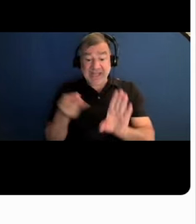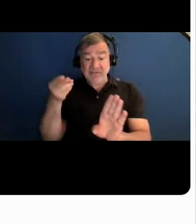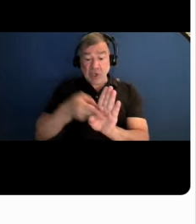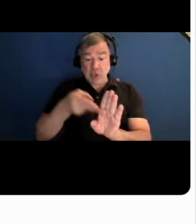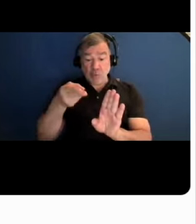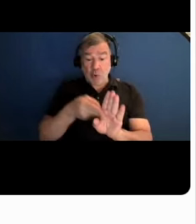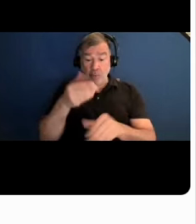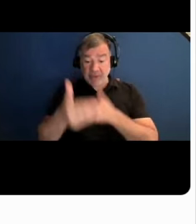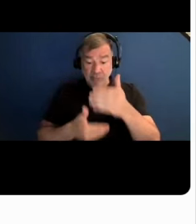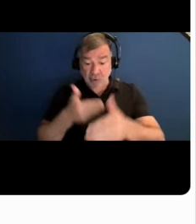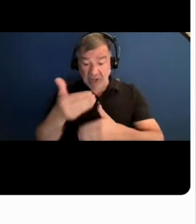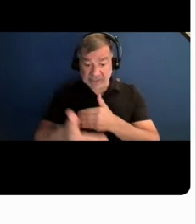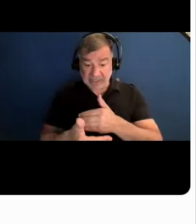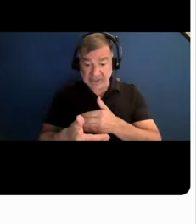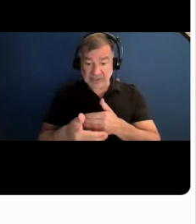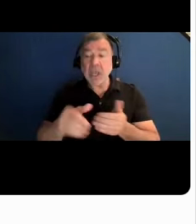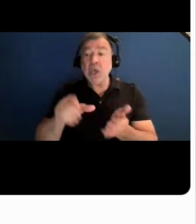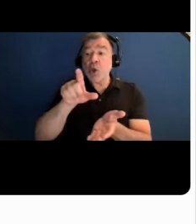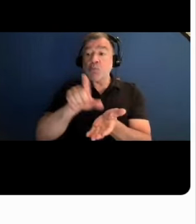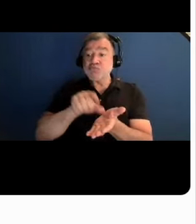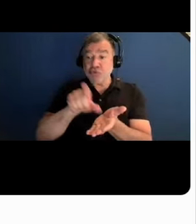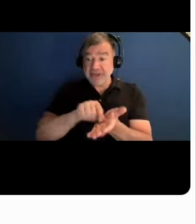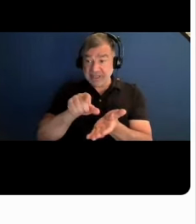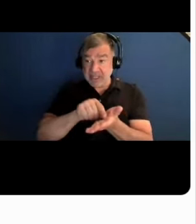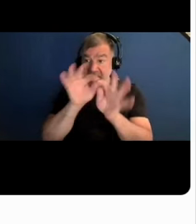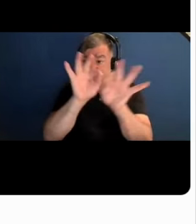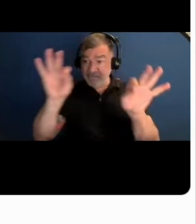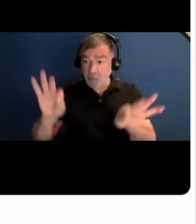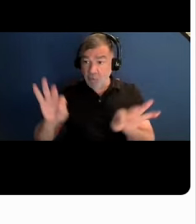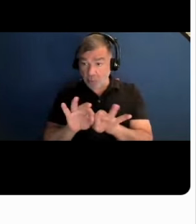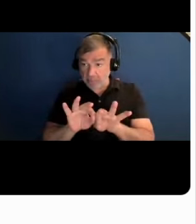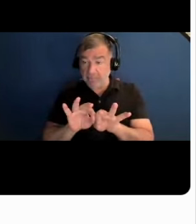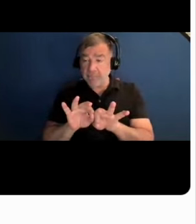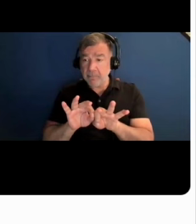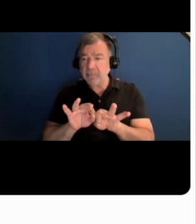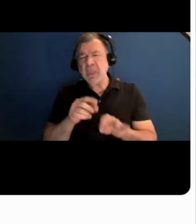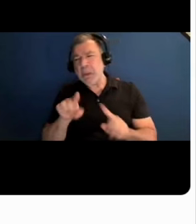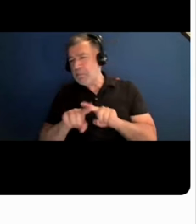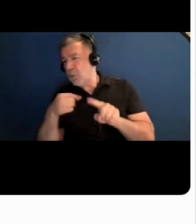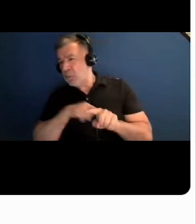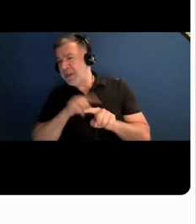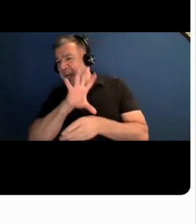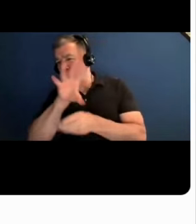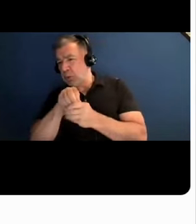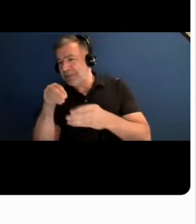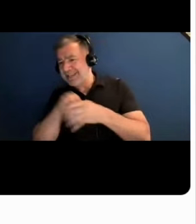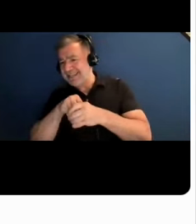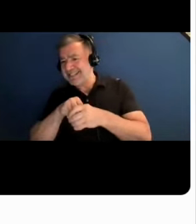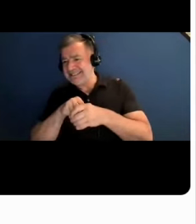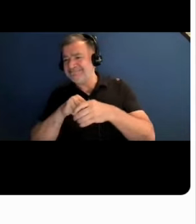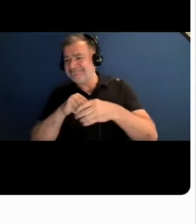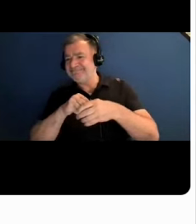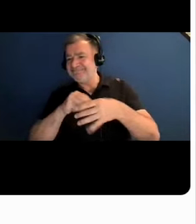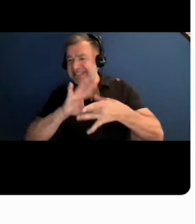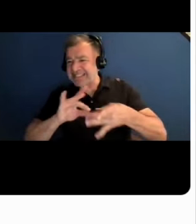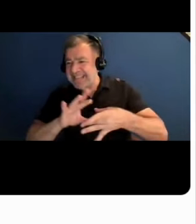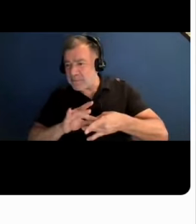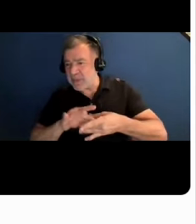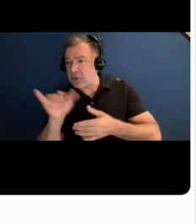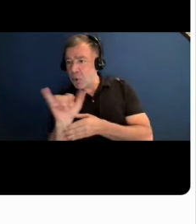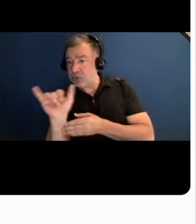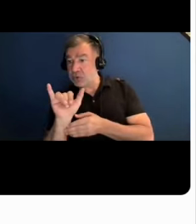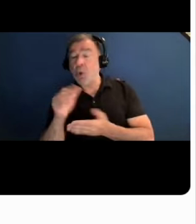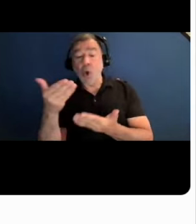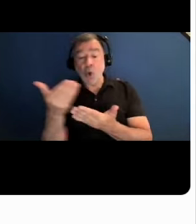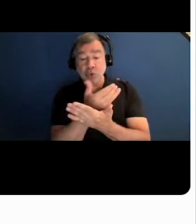no worries. If you don't print that out, we also include them in the statements, and also you can put that new account number